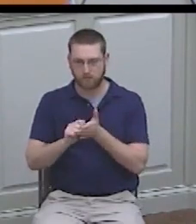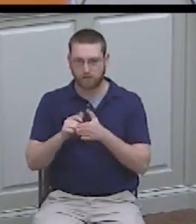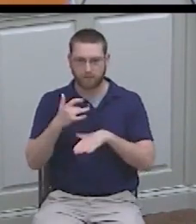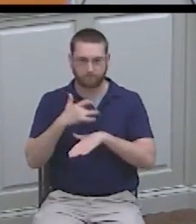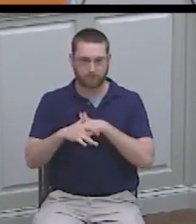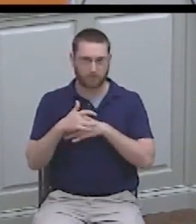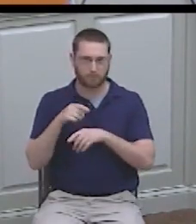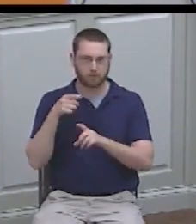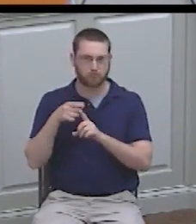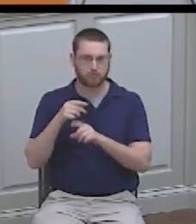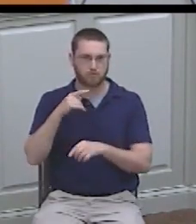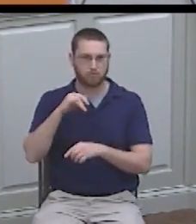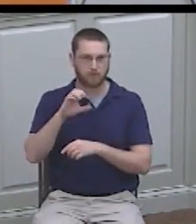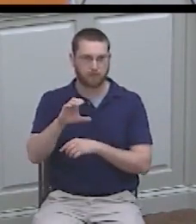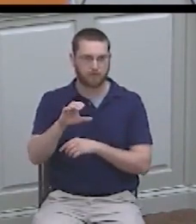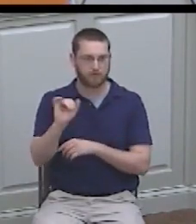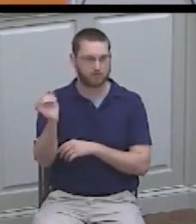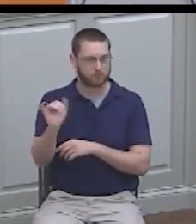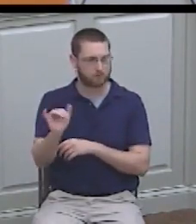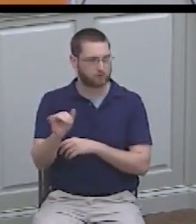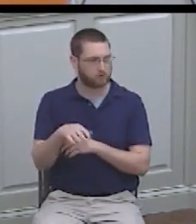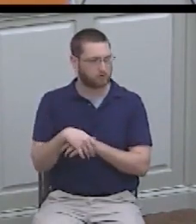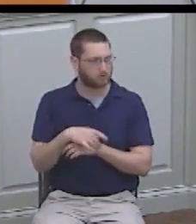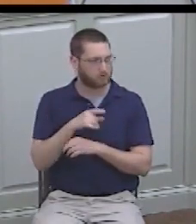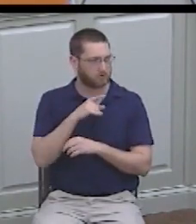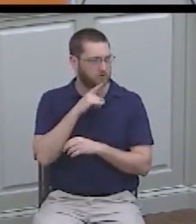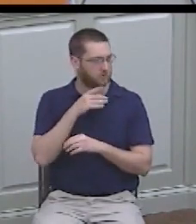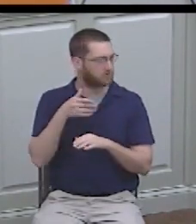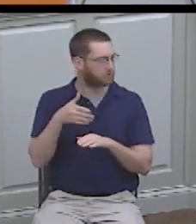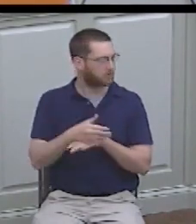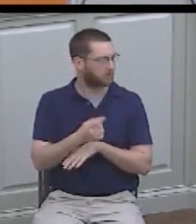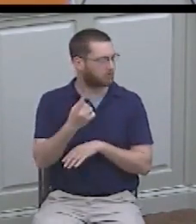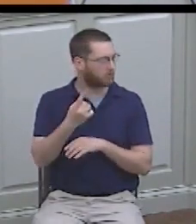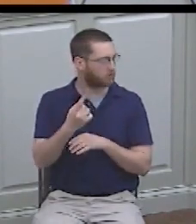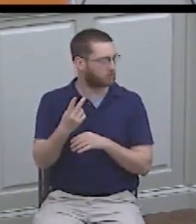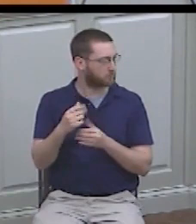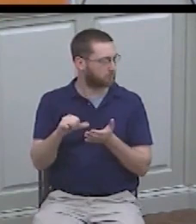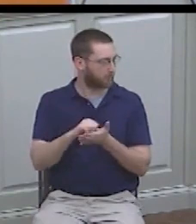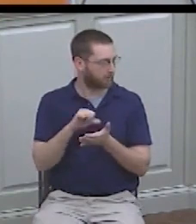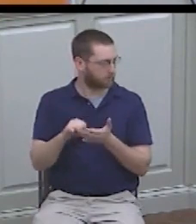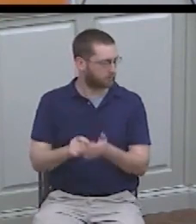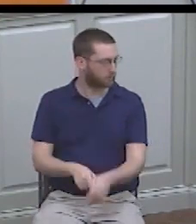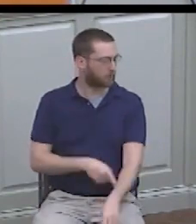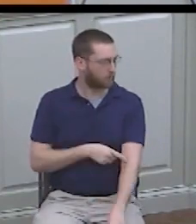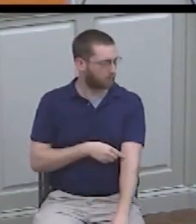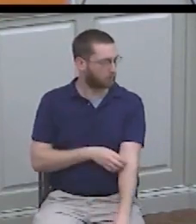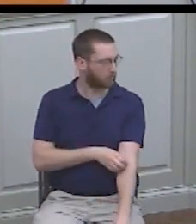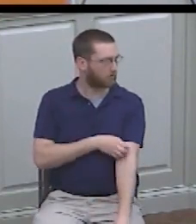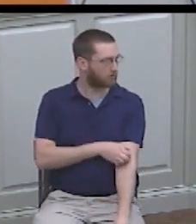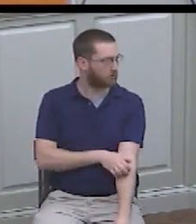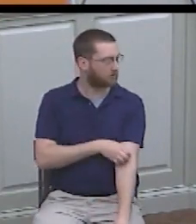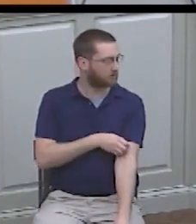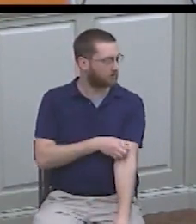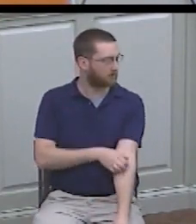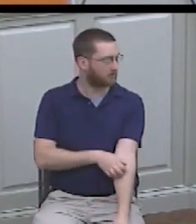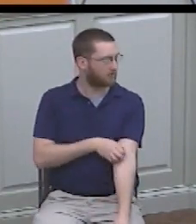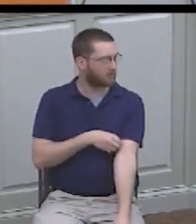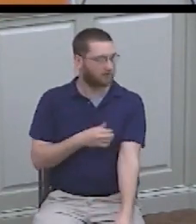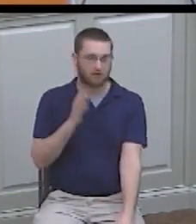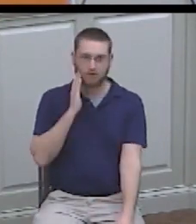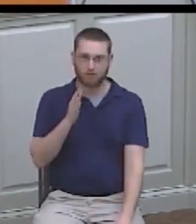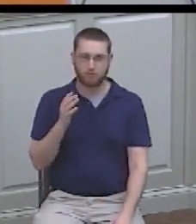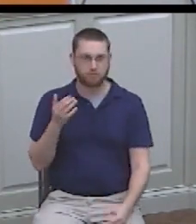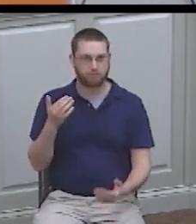to the public, but they're just over a page, or about a page long, so I will entertain